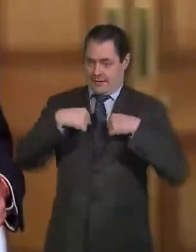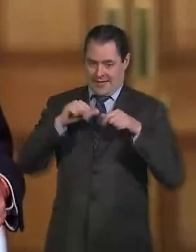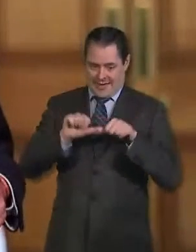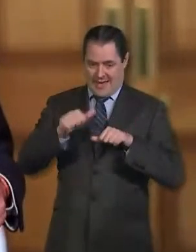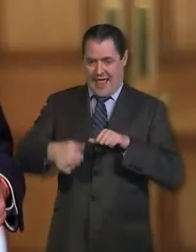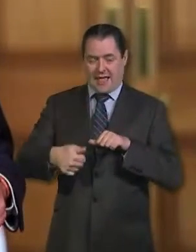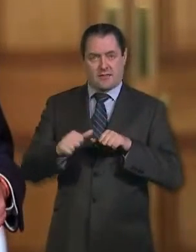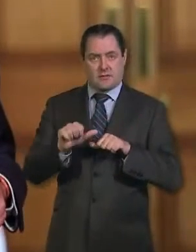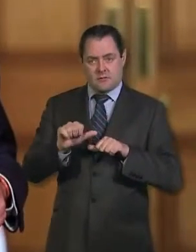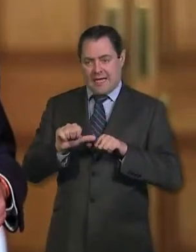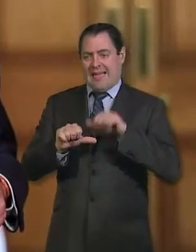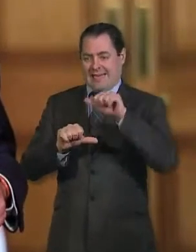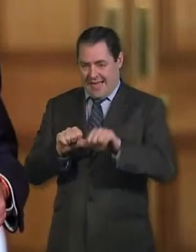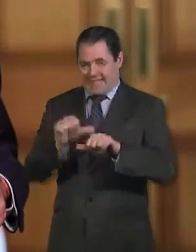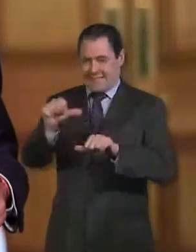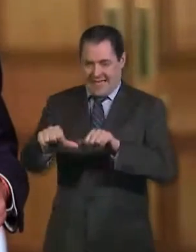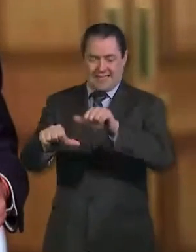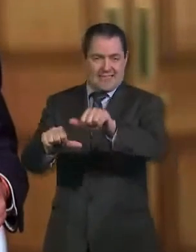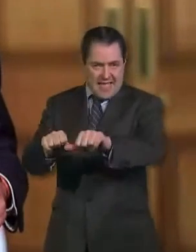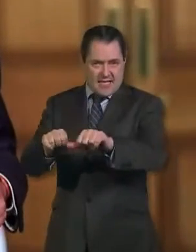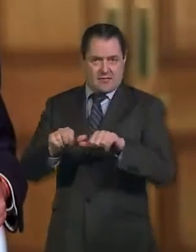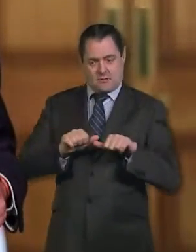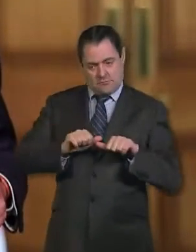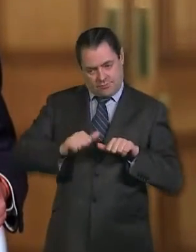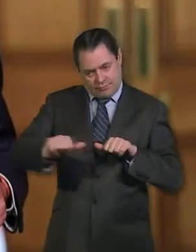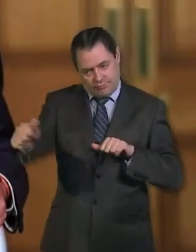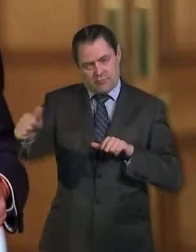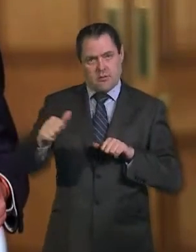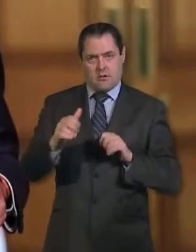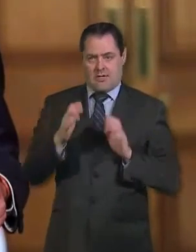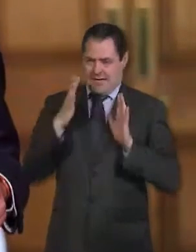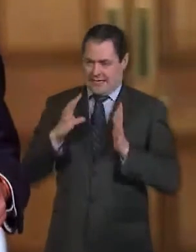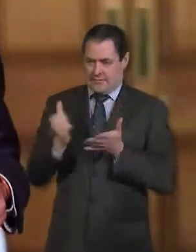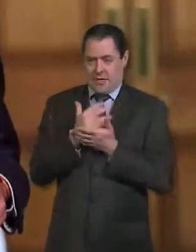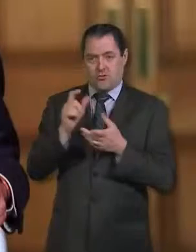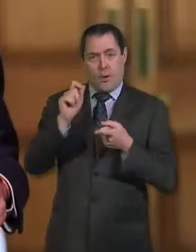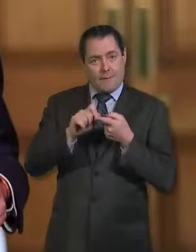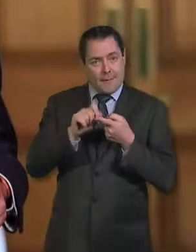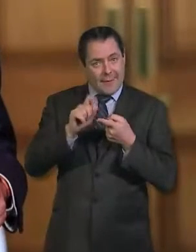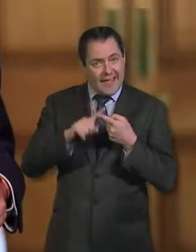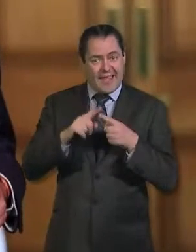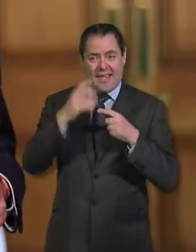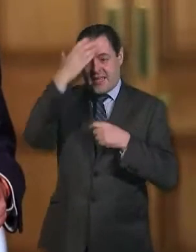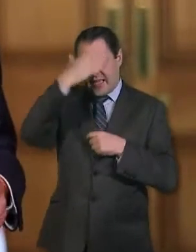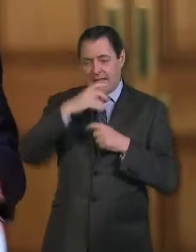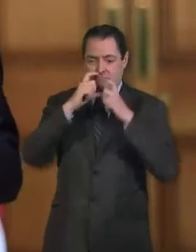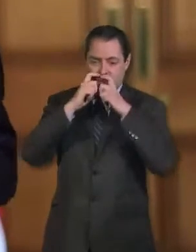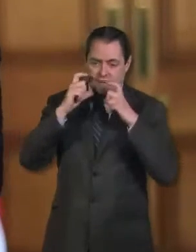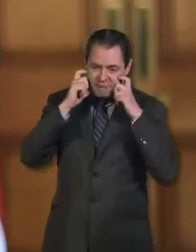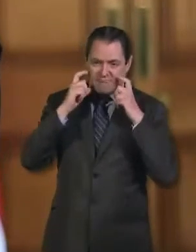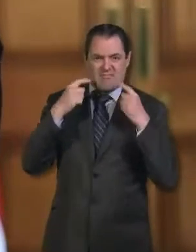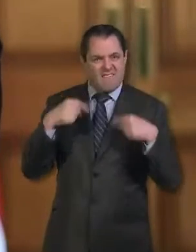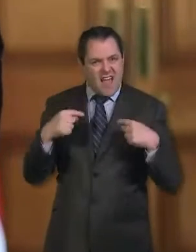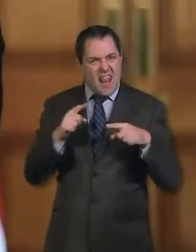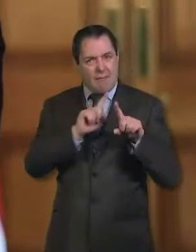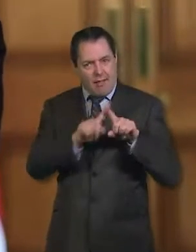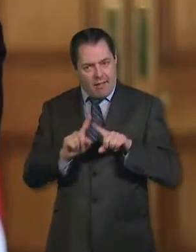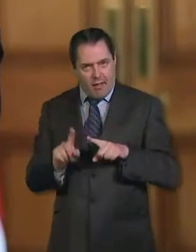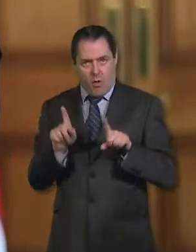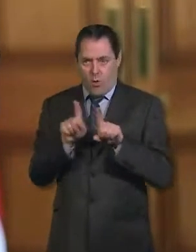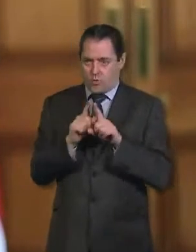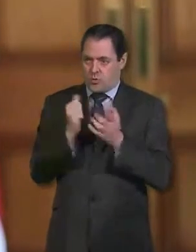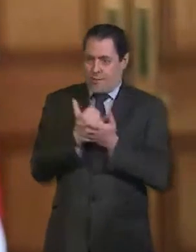that we have the PPE available and that we protect people on the front line, making progress on